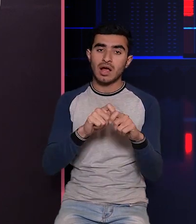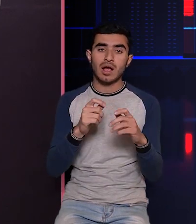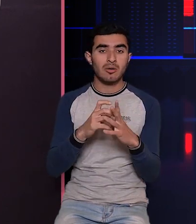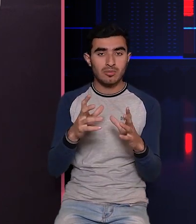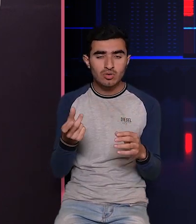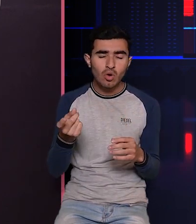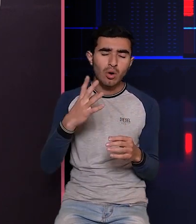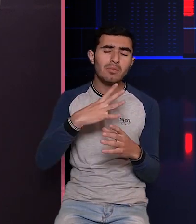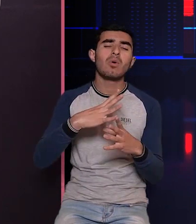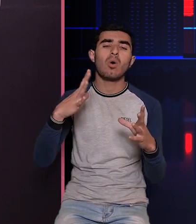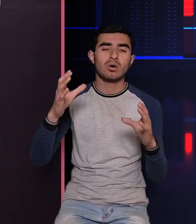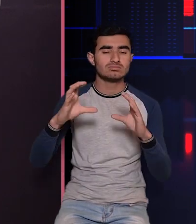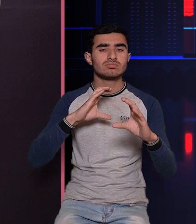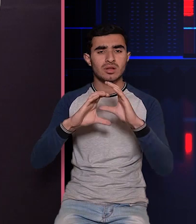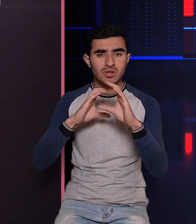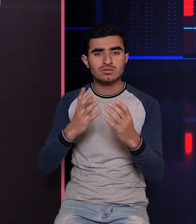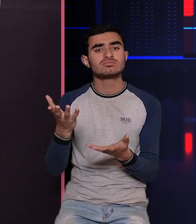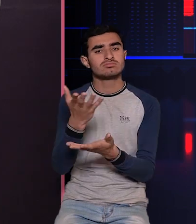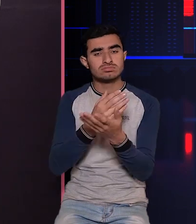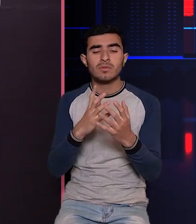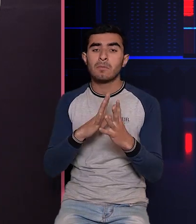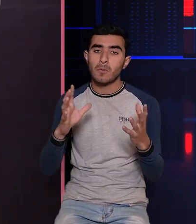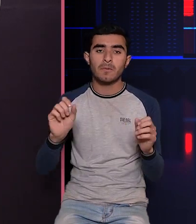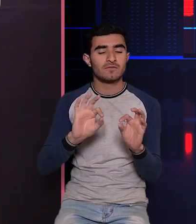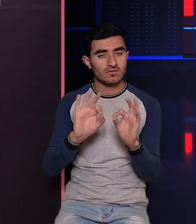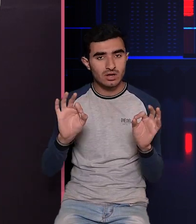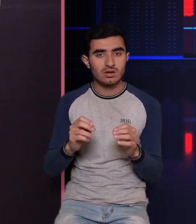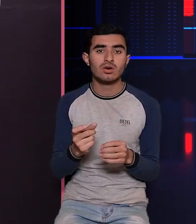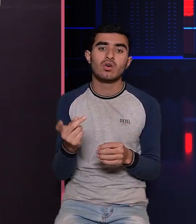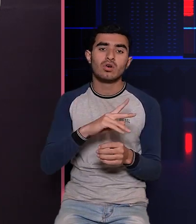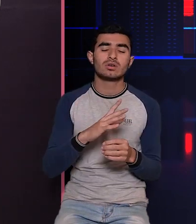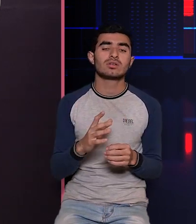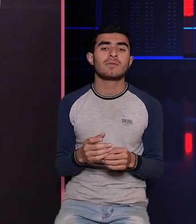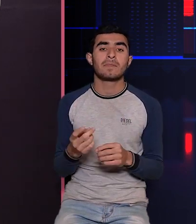project was by Alma-Mater, this artist.